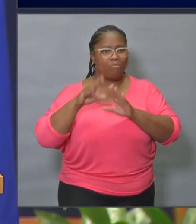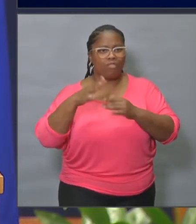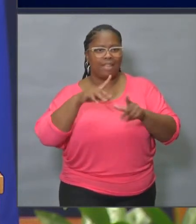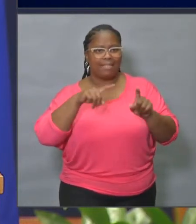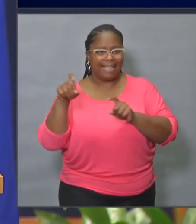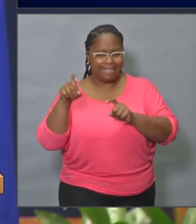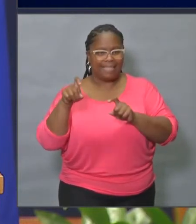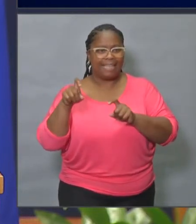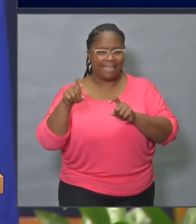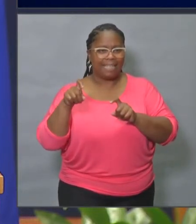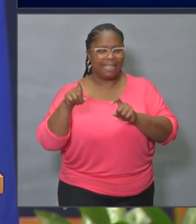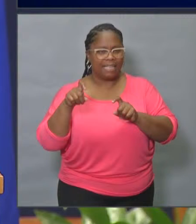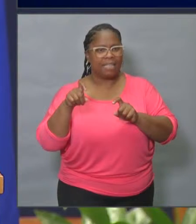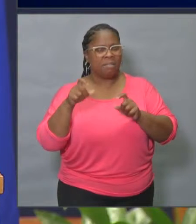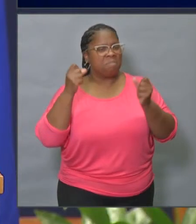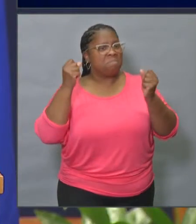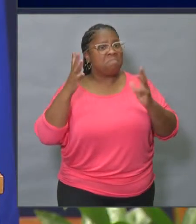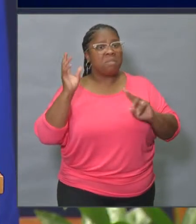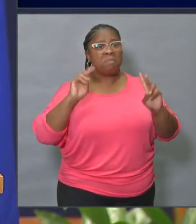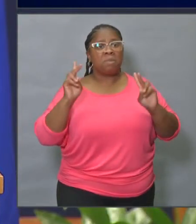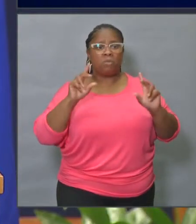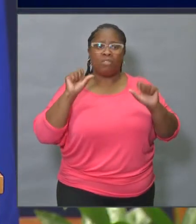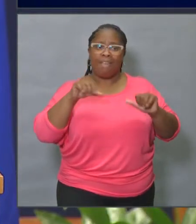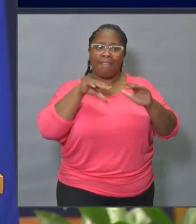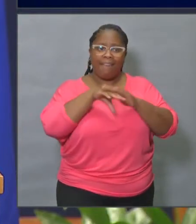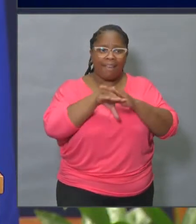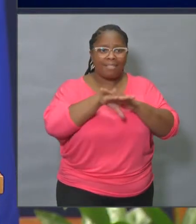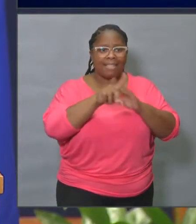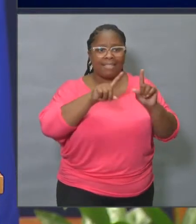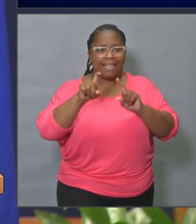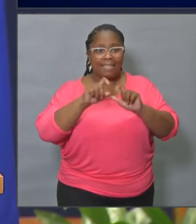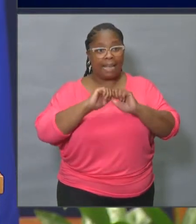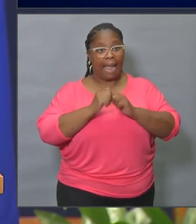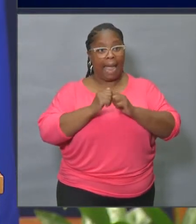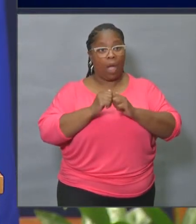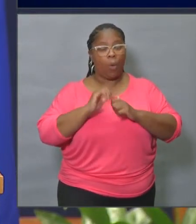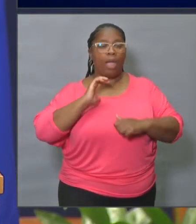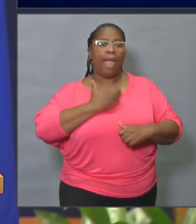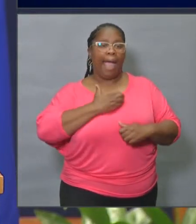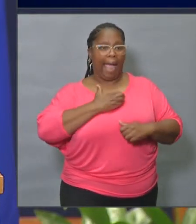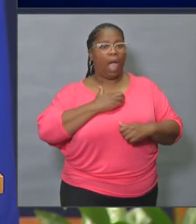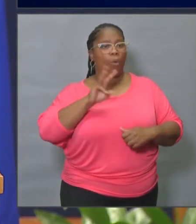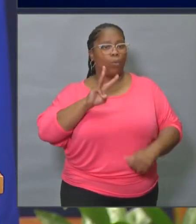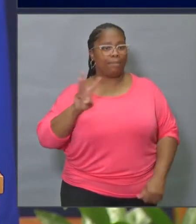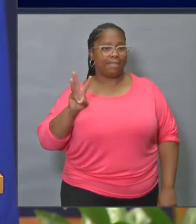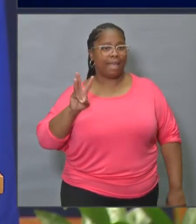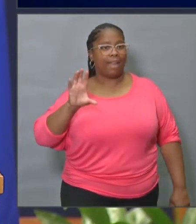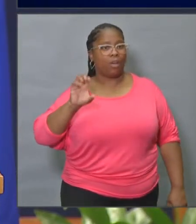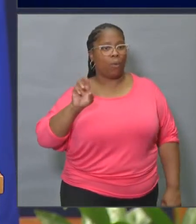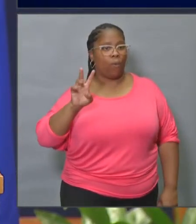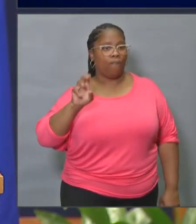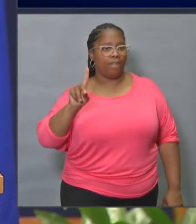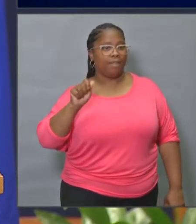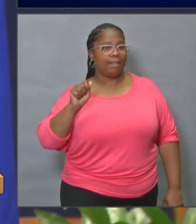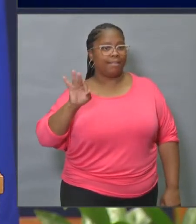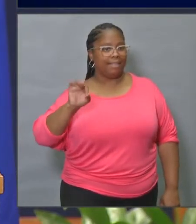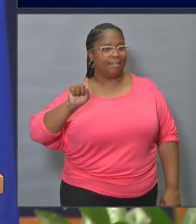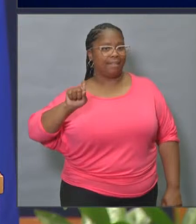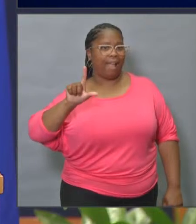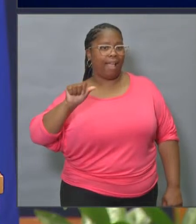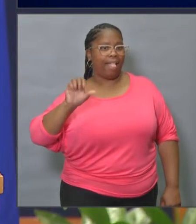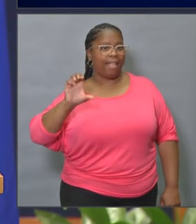across the county, and individuals can access those through the COVID-19 county testing website. At all